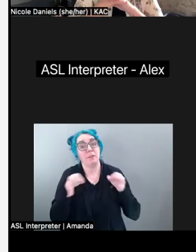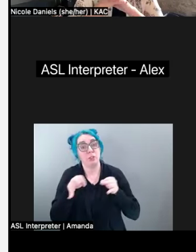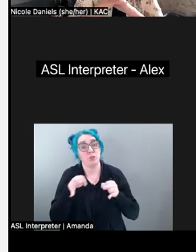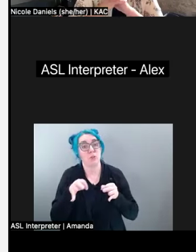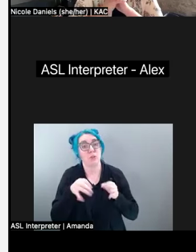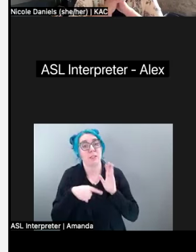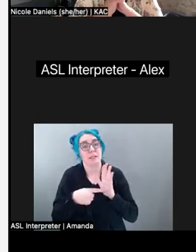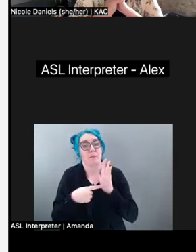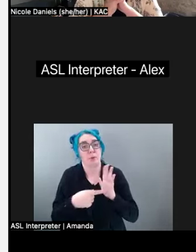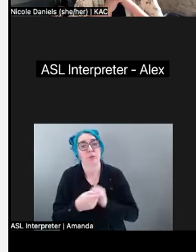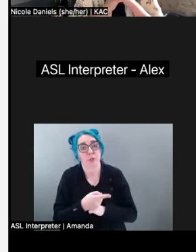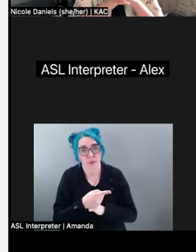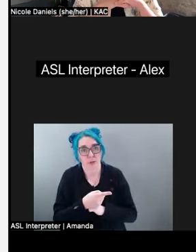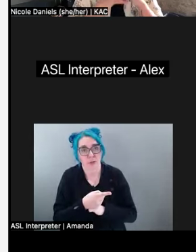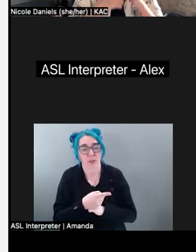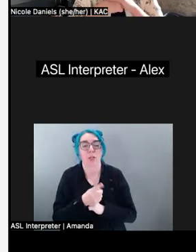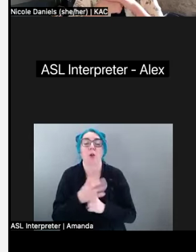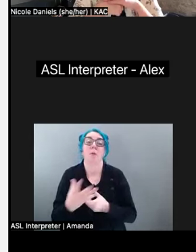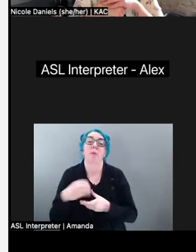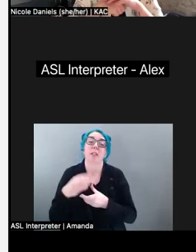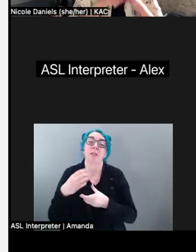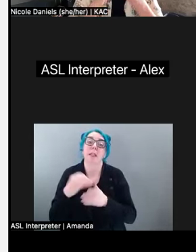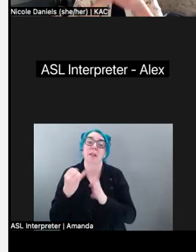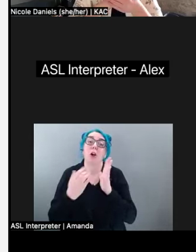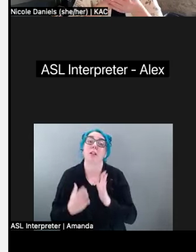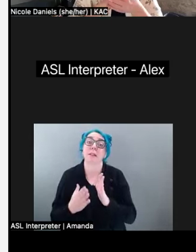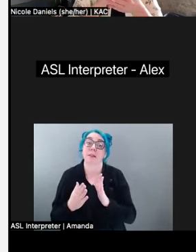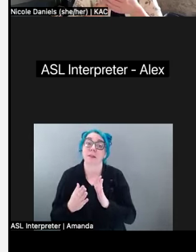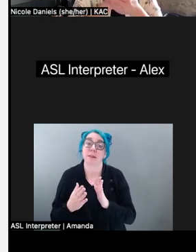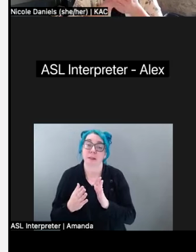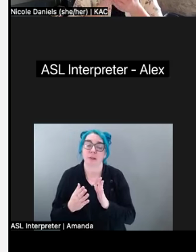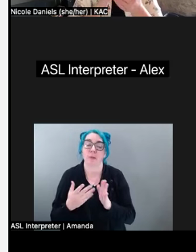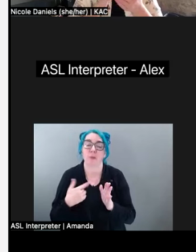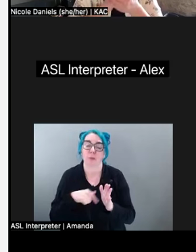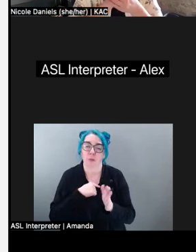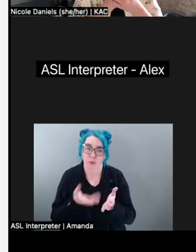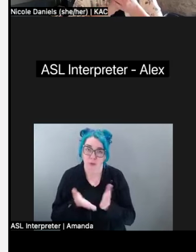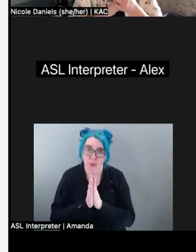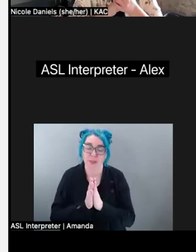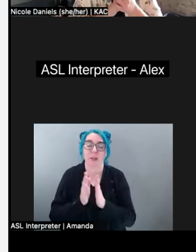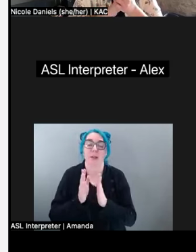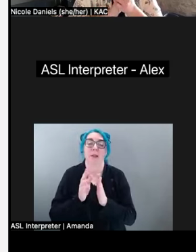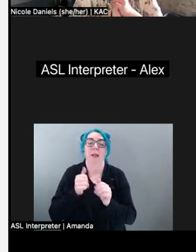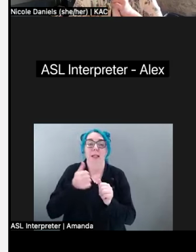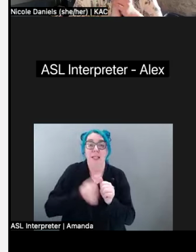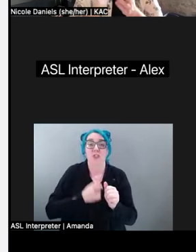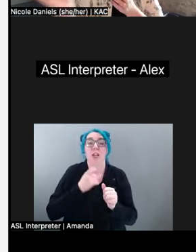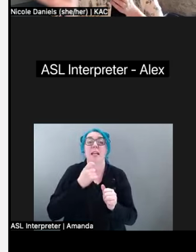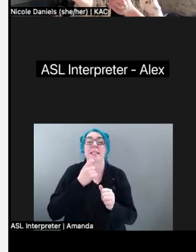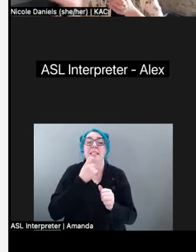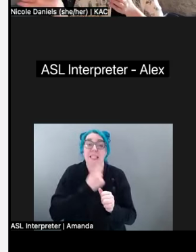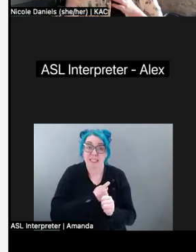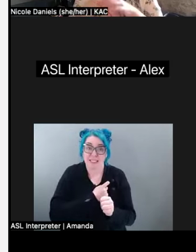your participating artists section, we ask that you put an asterisk after each Kingston-based artist. And